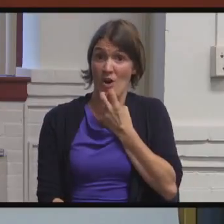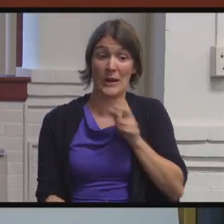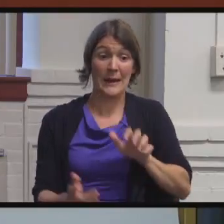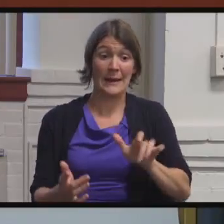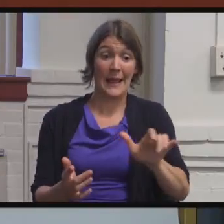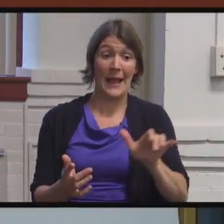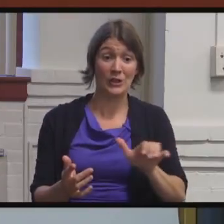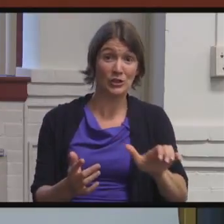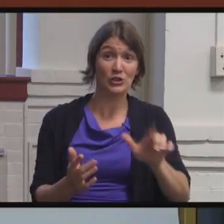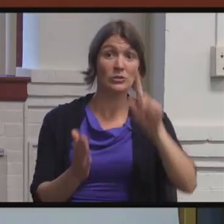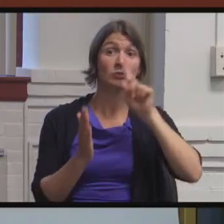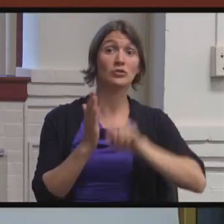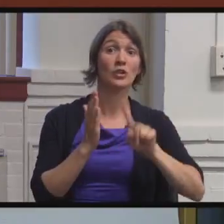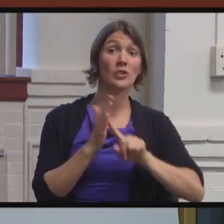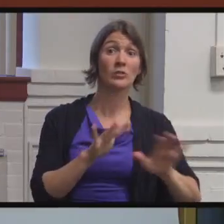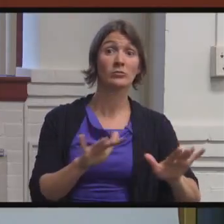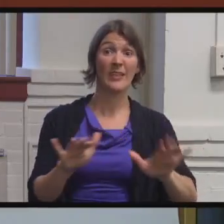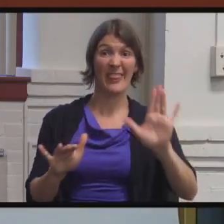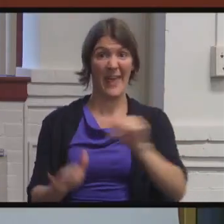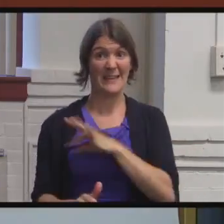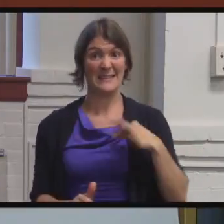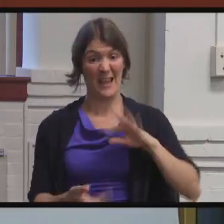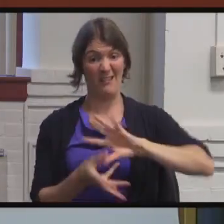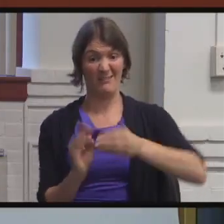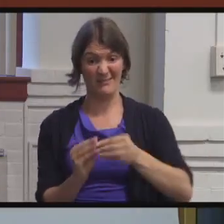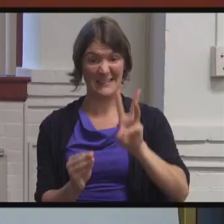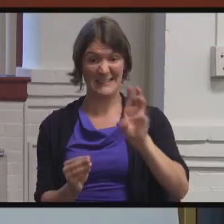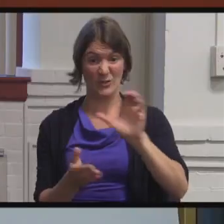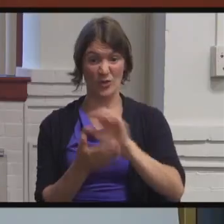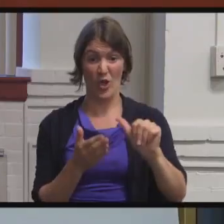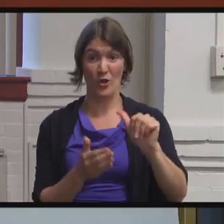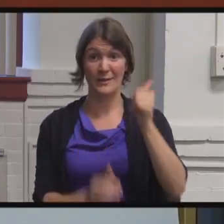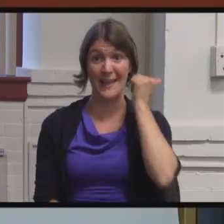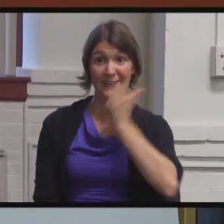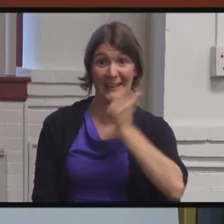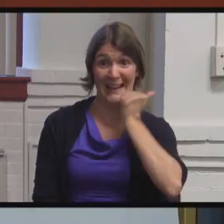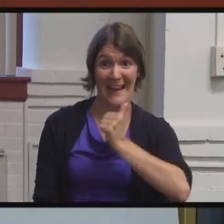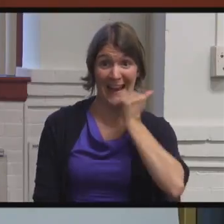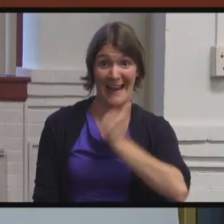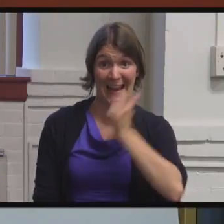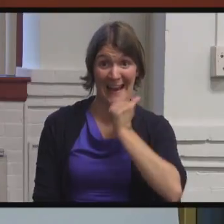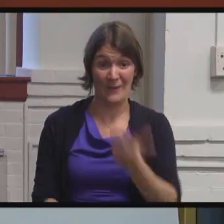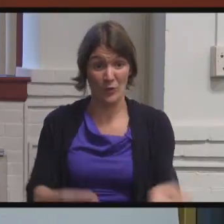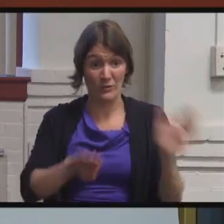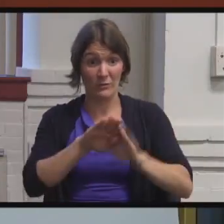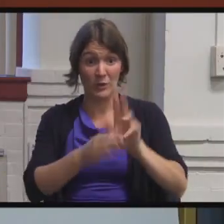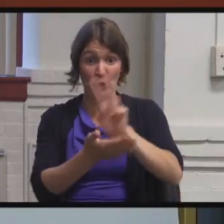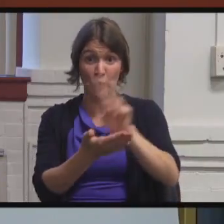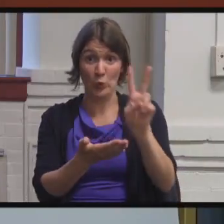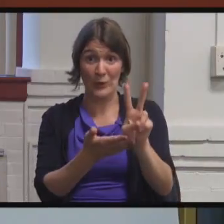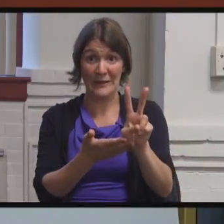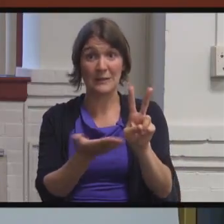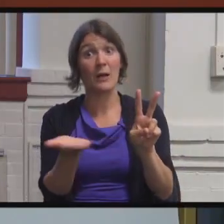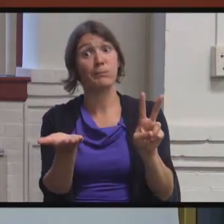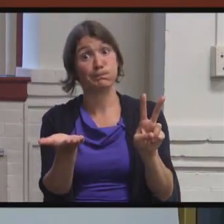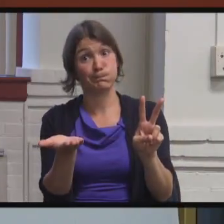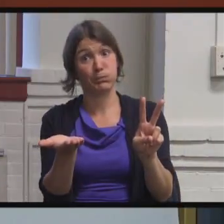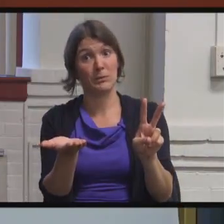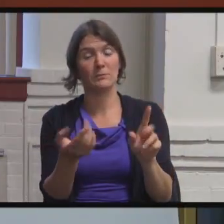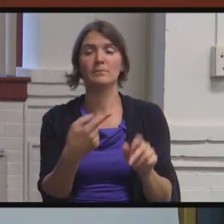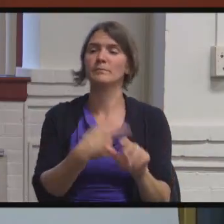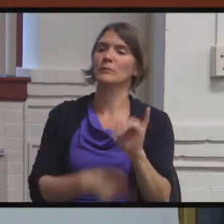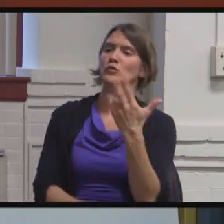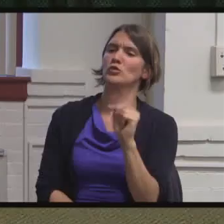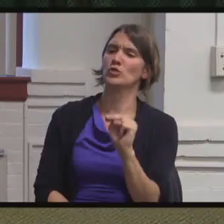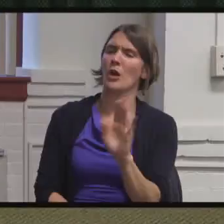cashiers, checkers. So to go to that additional, the additional 2 weeks. Well, maybe just